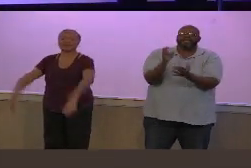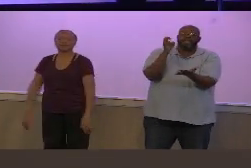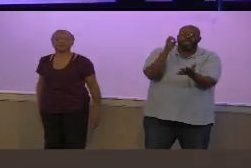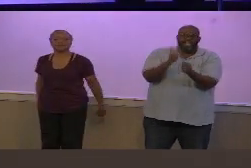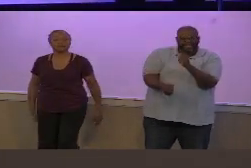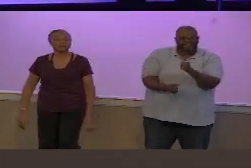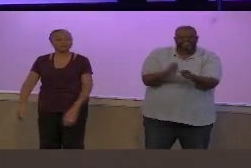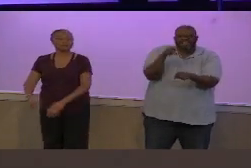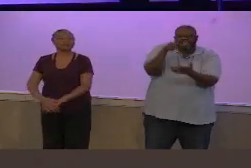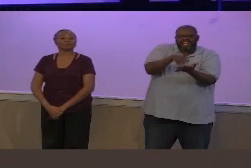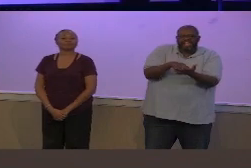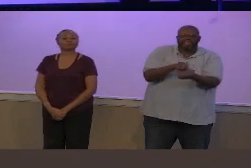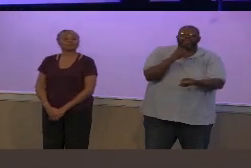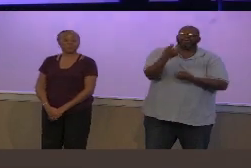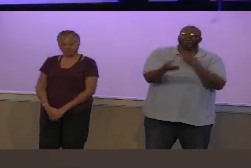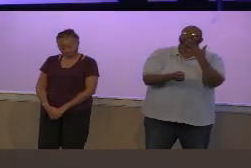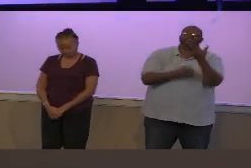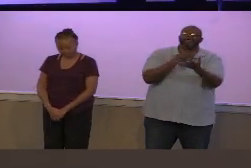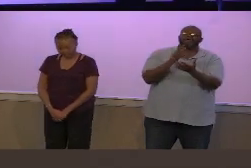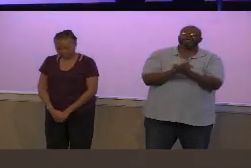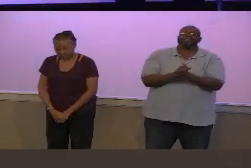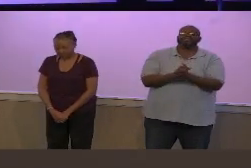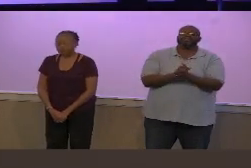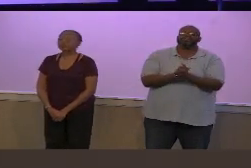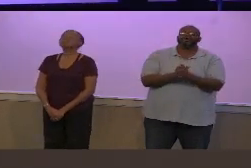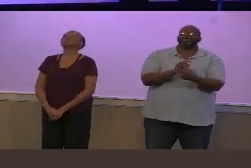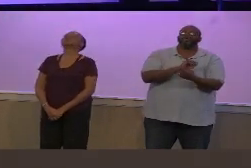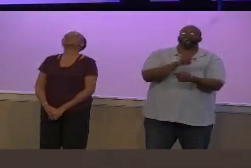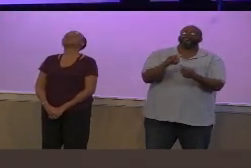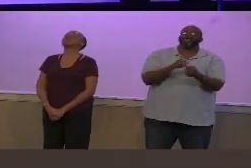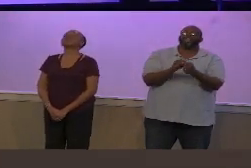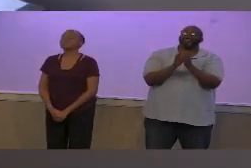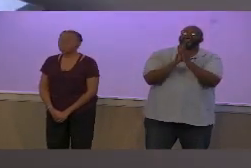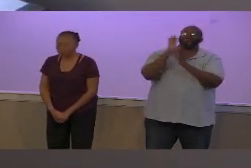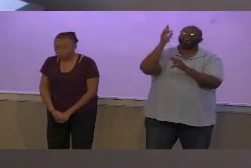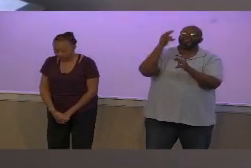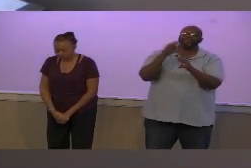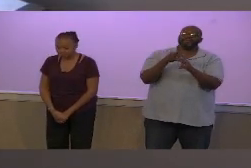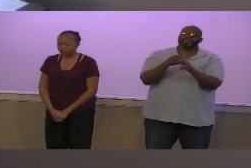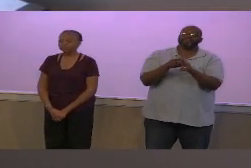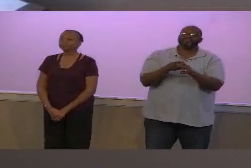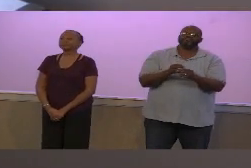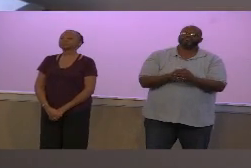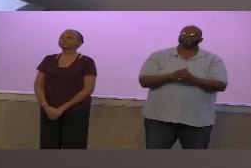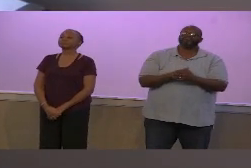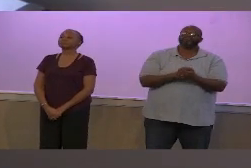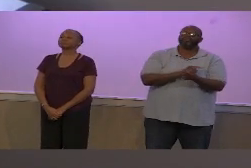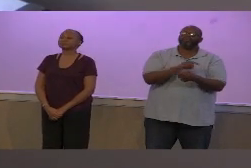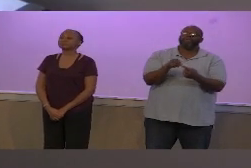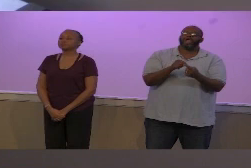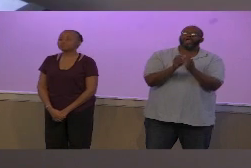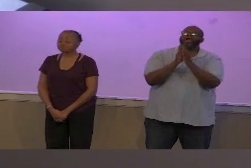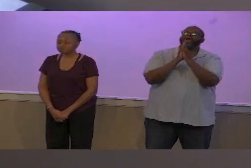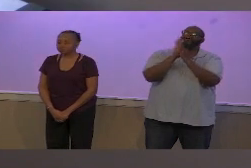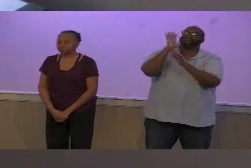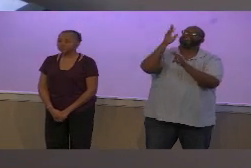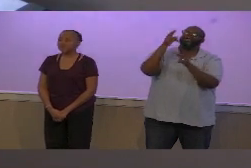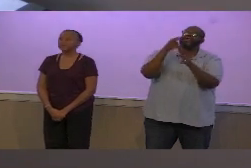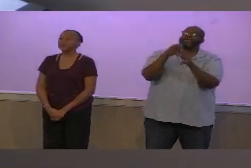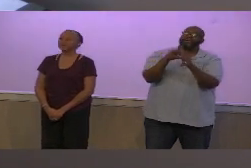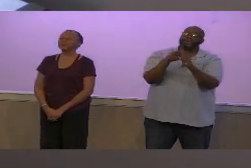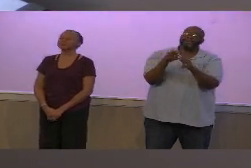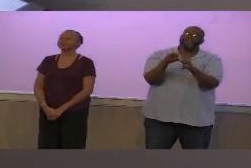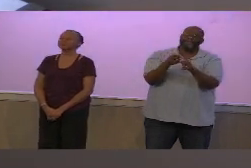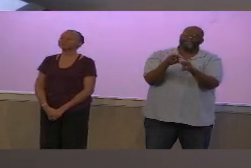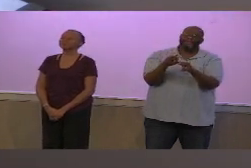shall bow, every tongue confess. Say, when I call your name, when I call your name.